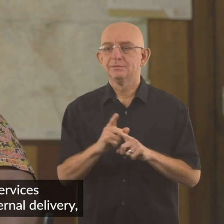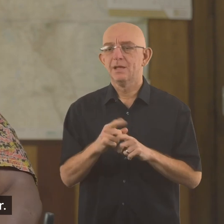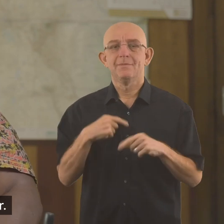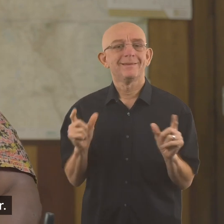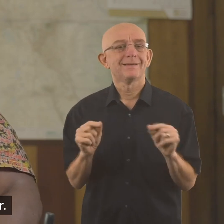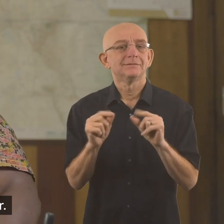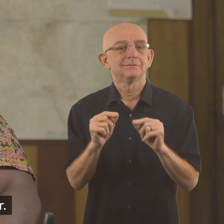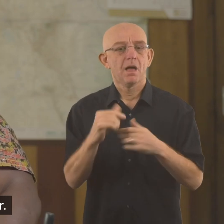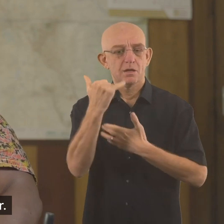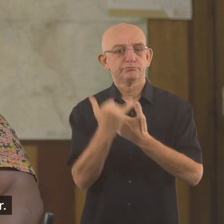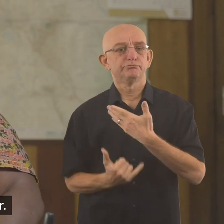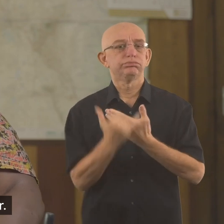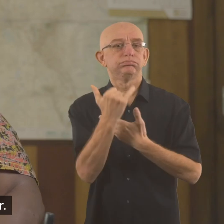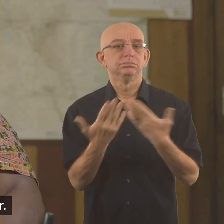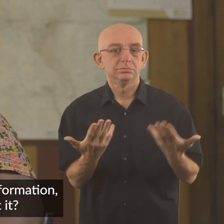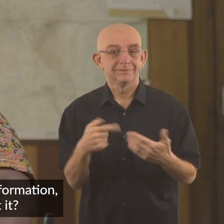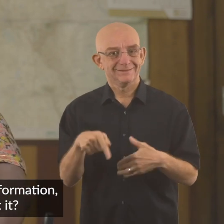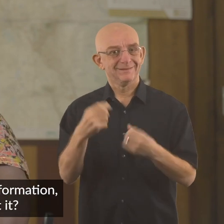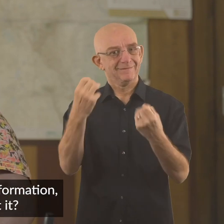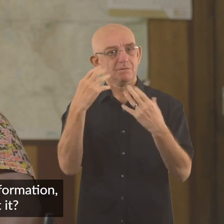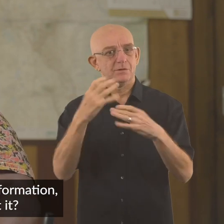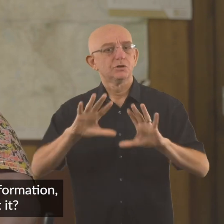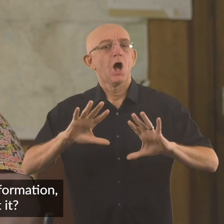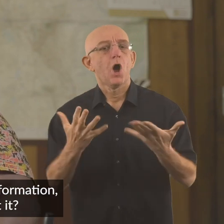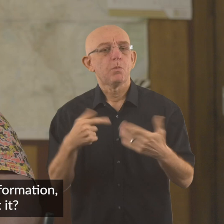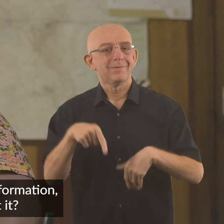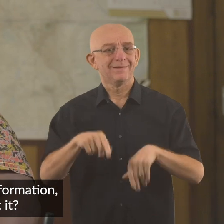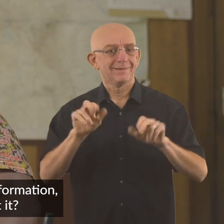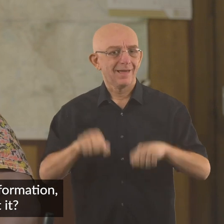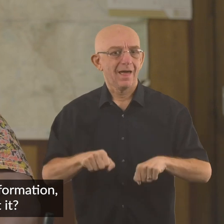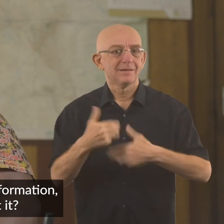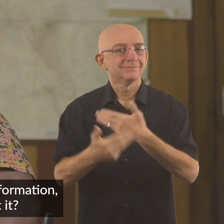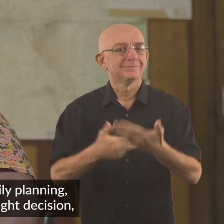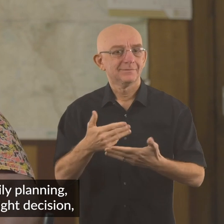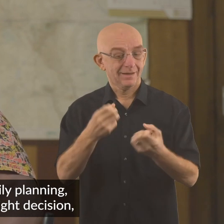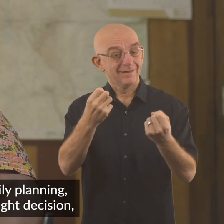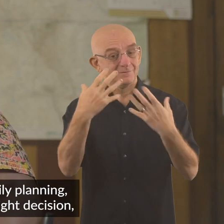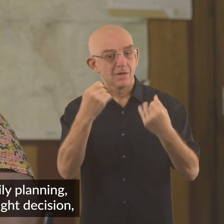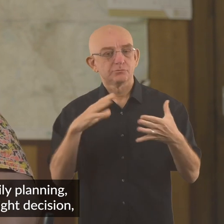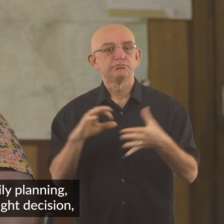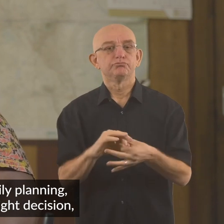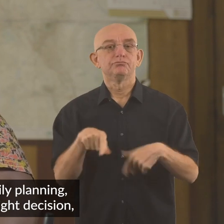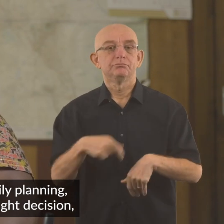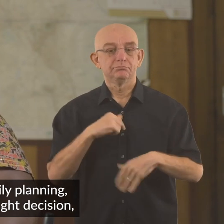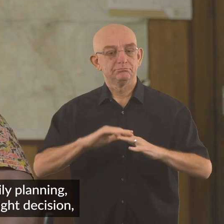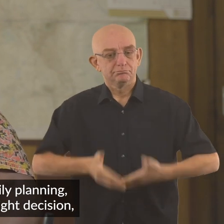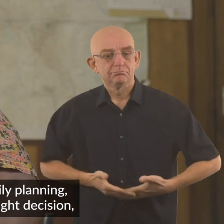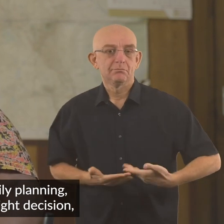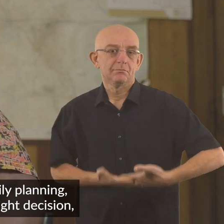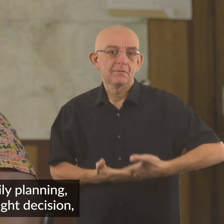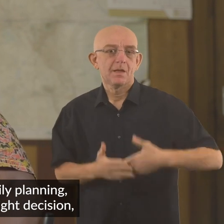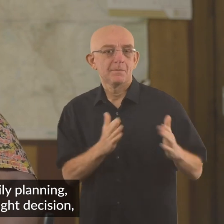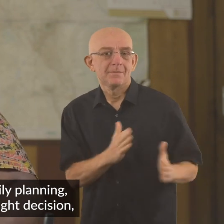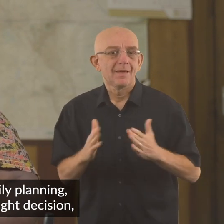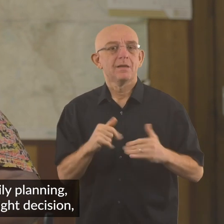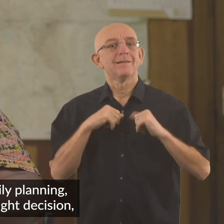delivery, screen to cancer. Therefore, I need that information. How do I go about it? I need information on family planning so that